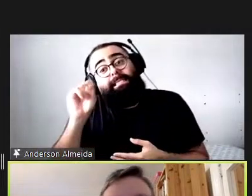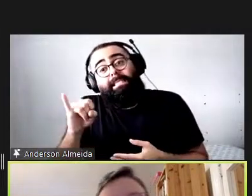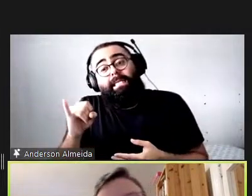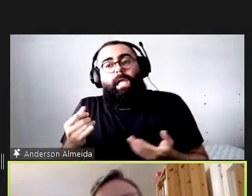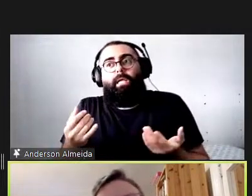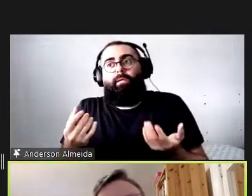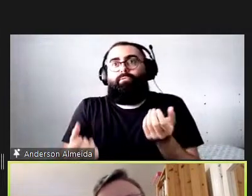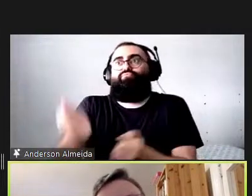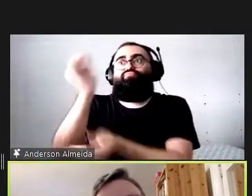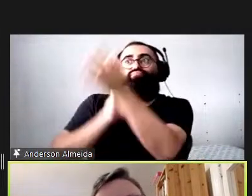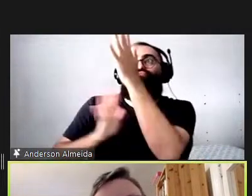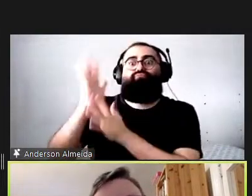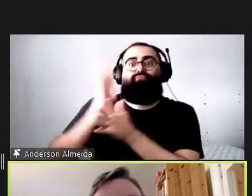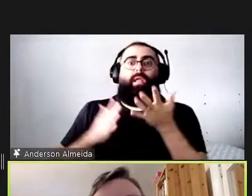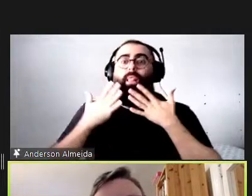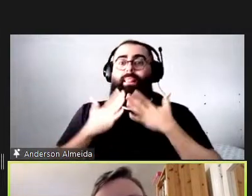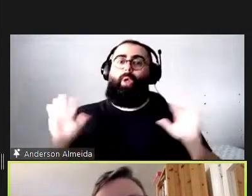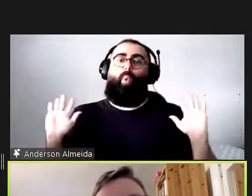minute.